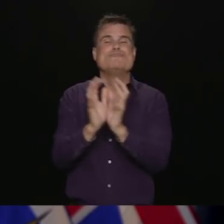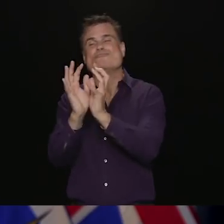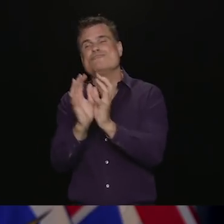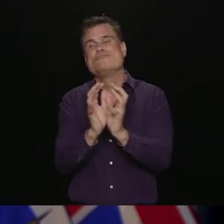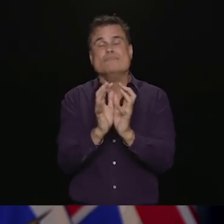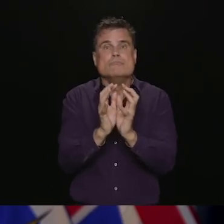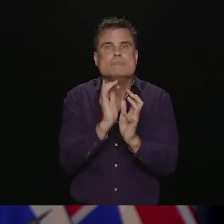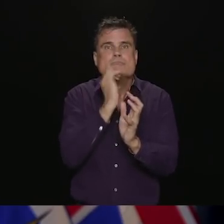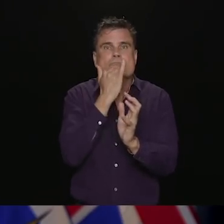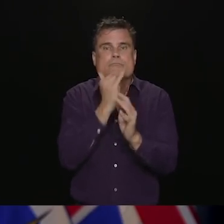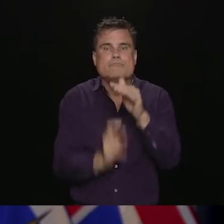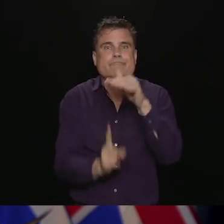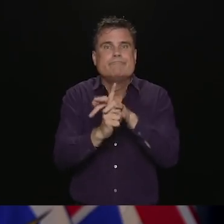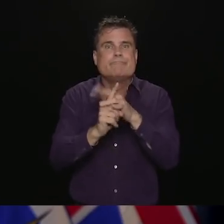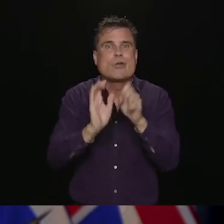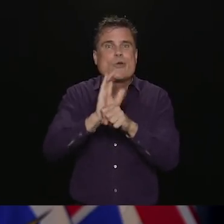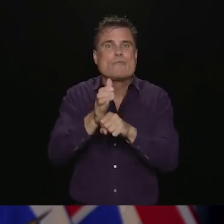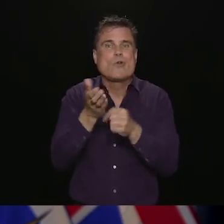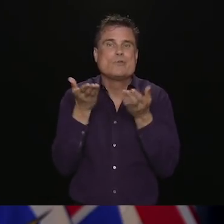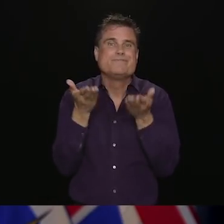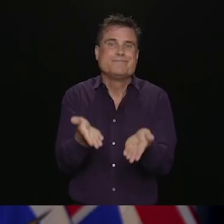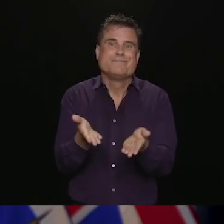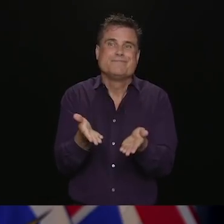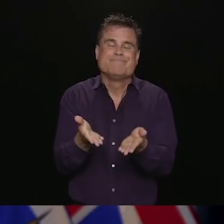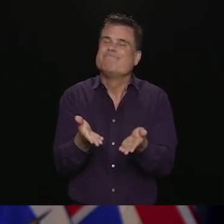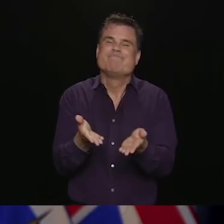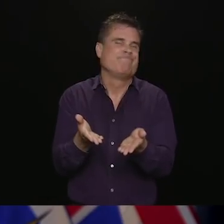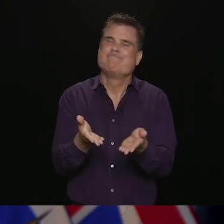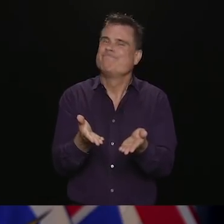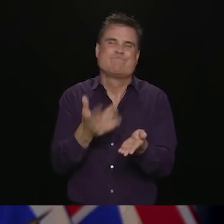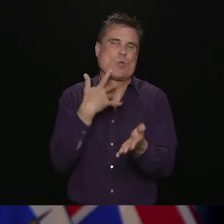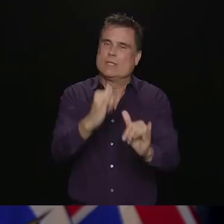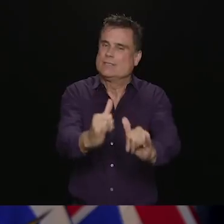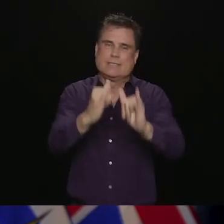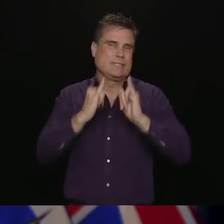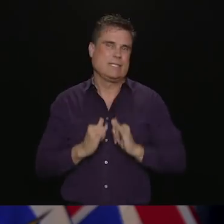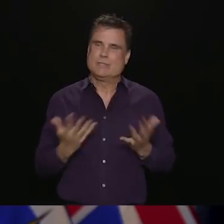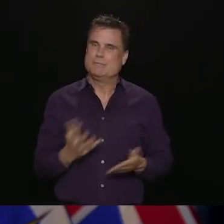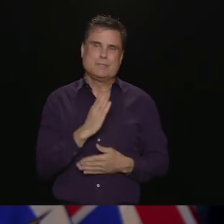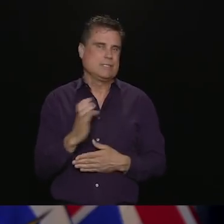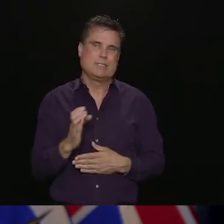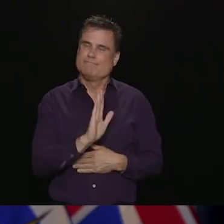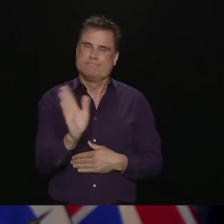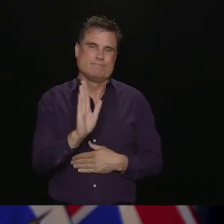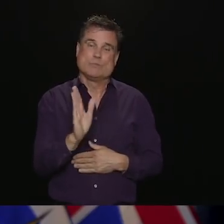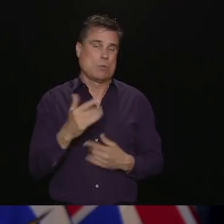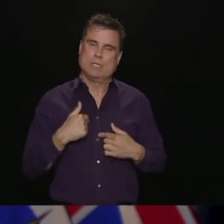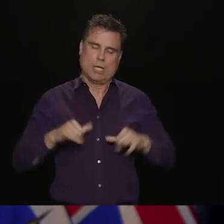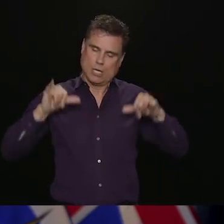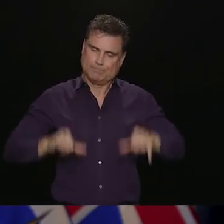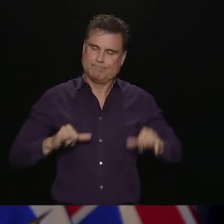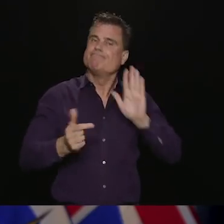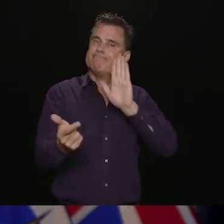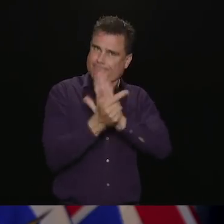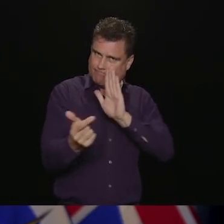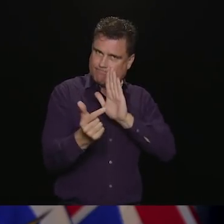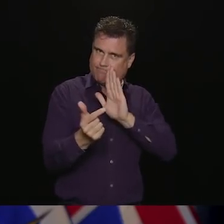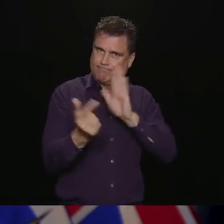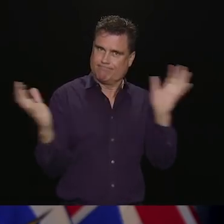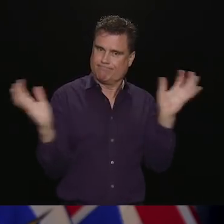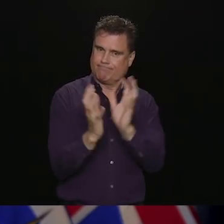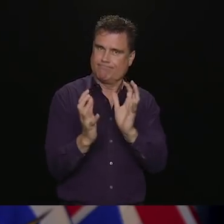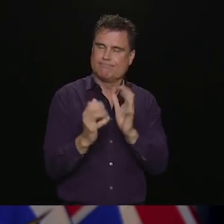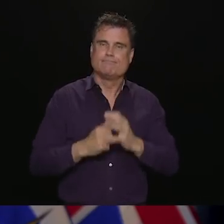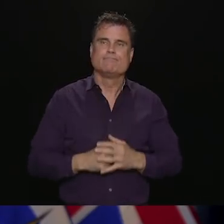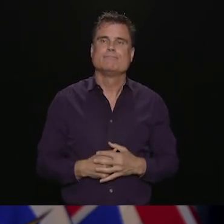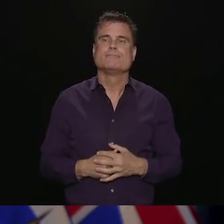those are all things that we'll need to work through. And I know WorkSafe is working with the industry to come up with some reasonable guidance for that.